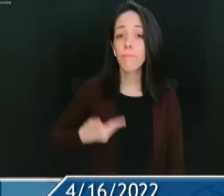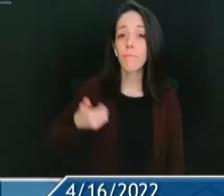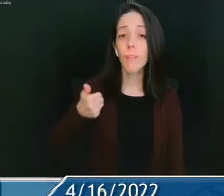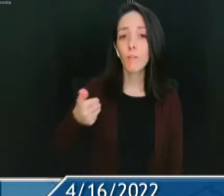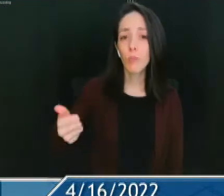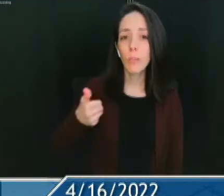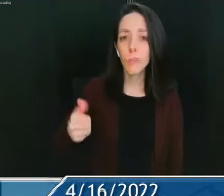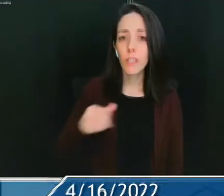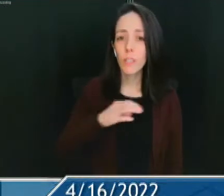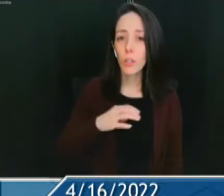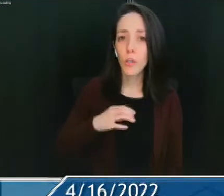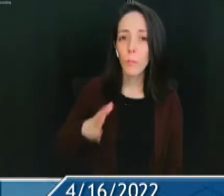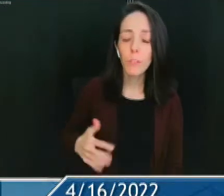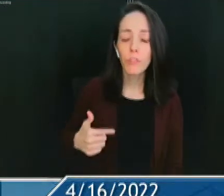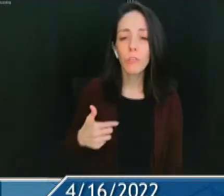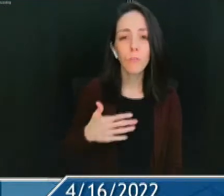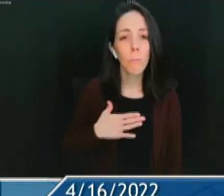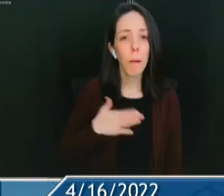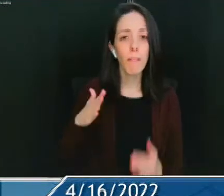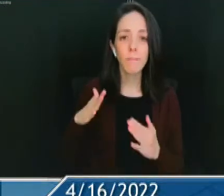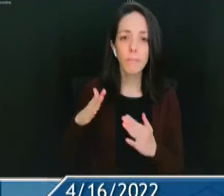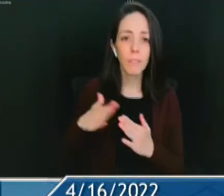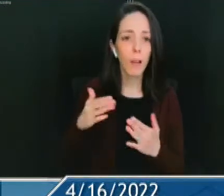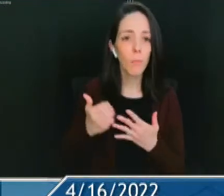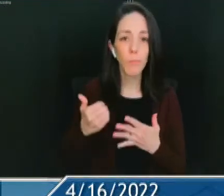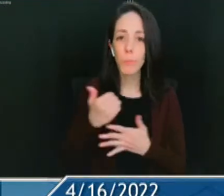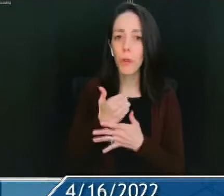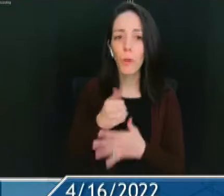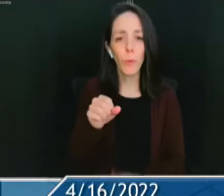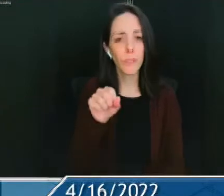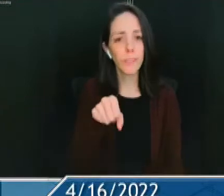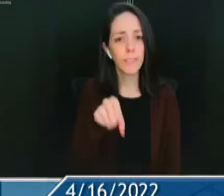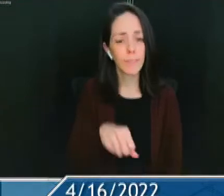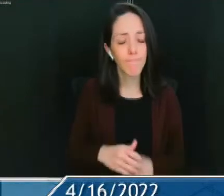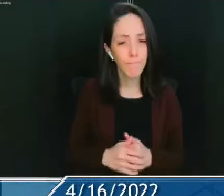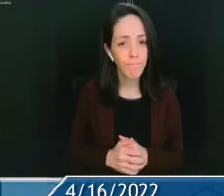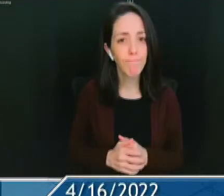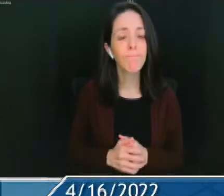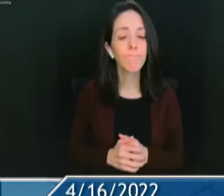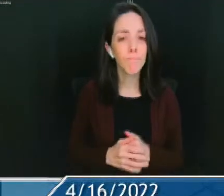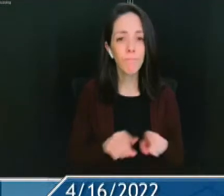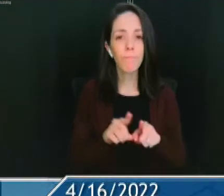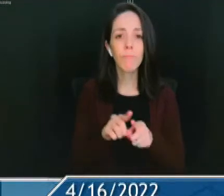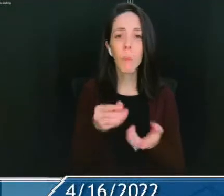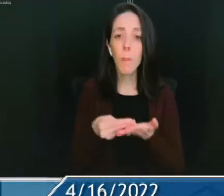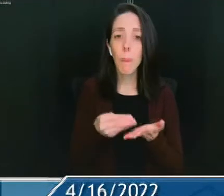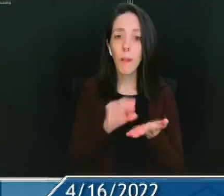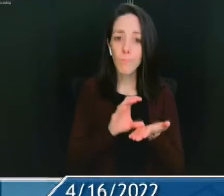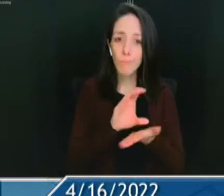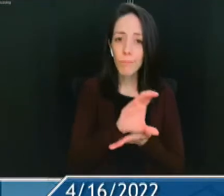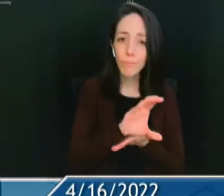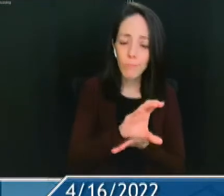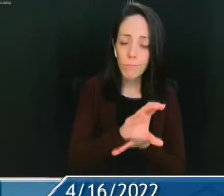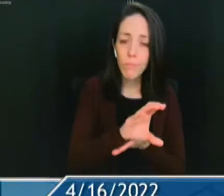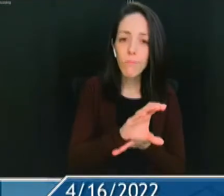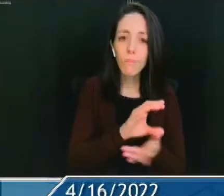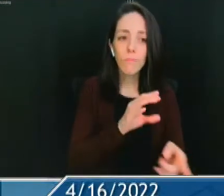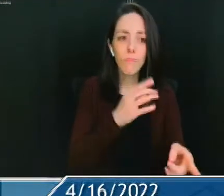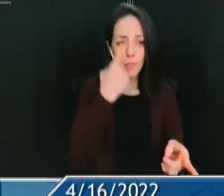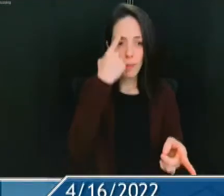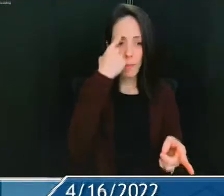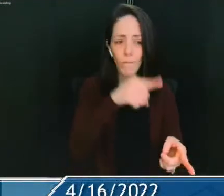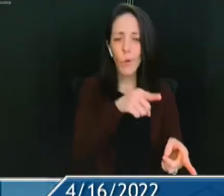been a top priority for me, including investing dollars in unsafe